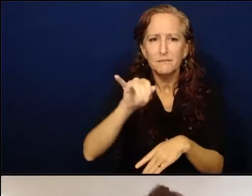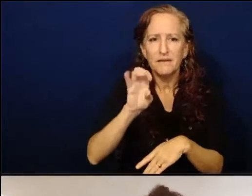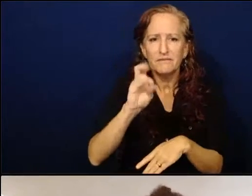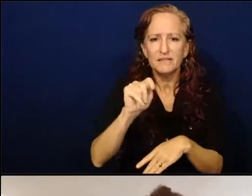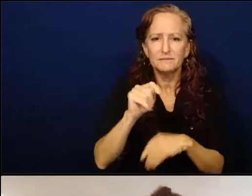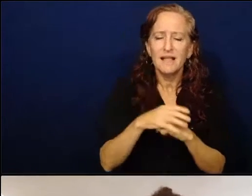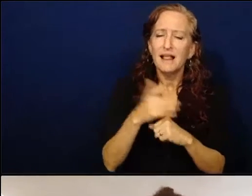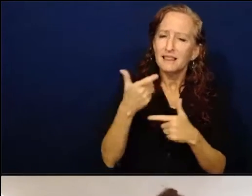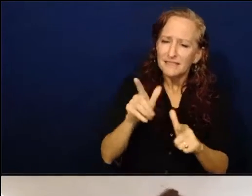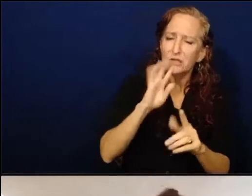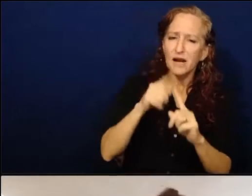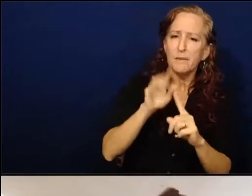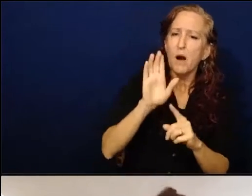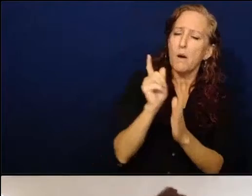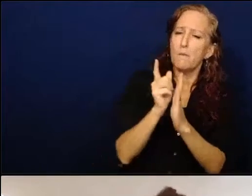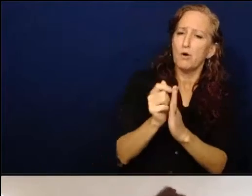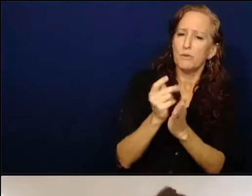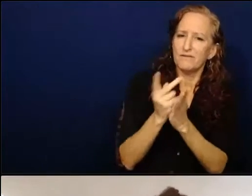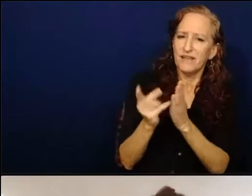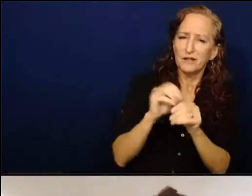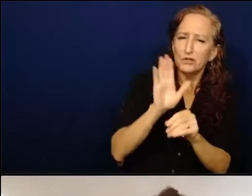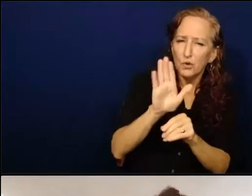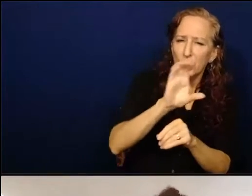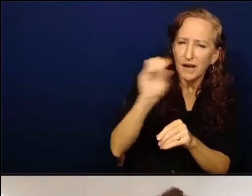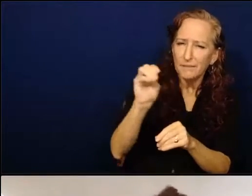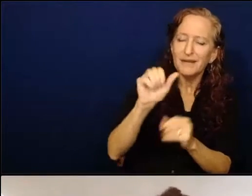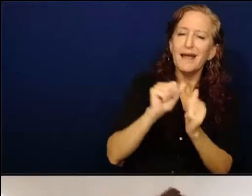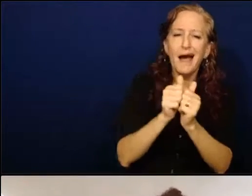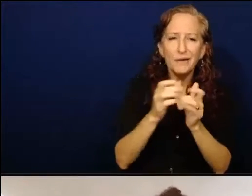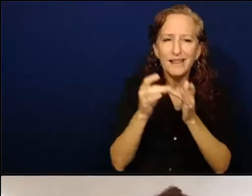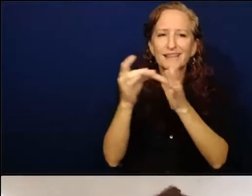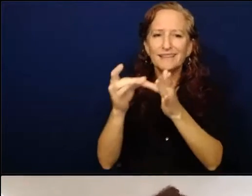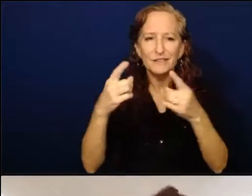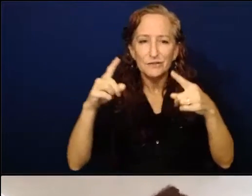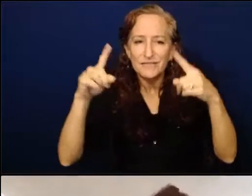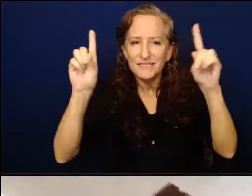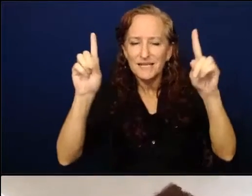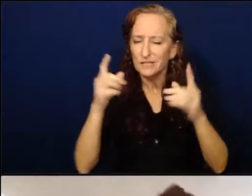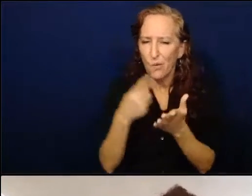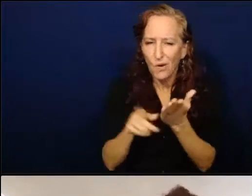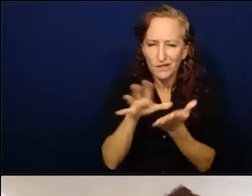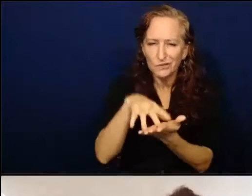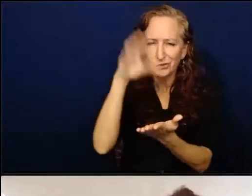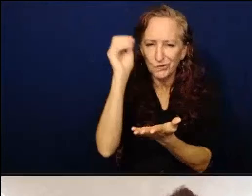company, and how did that really set you up later for success? And what are some of the lessons that you learned along the